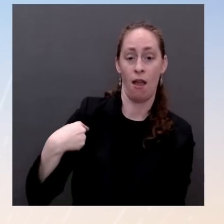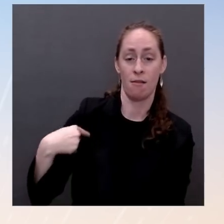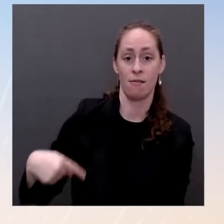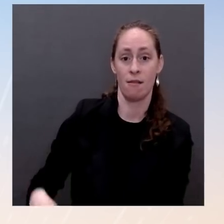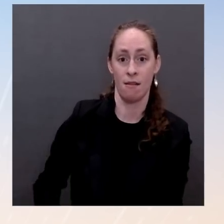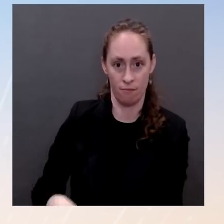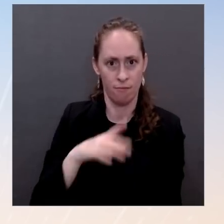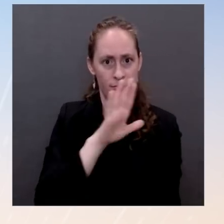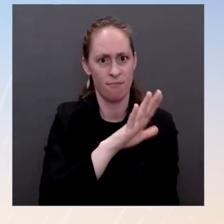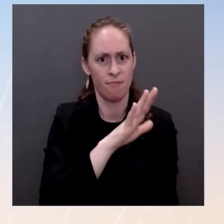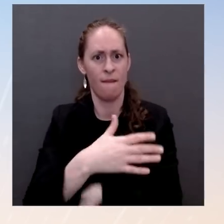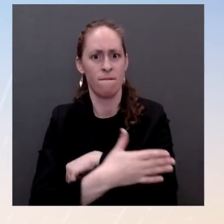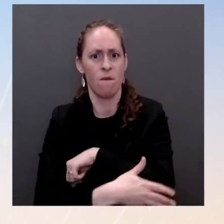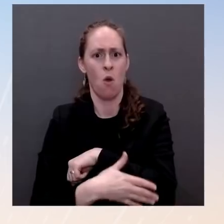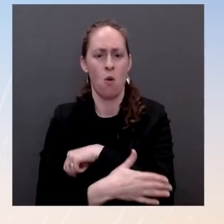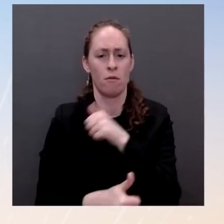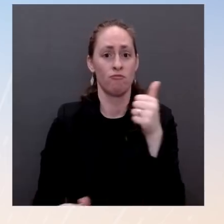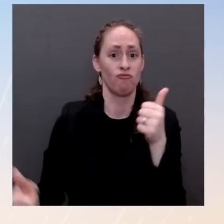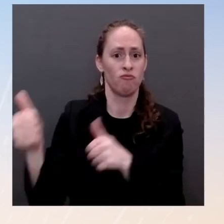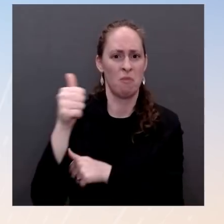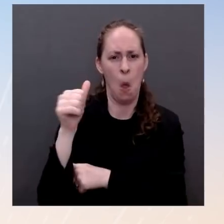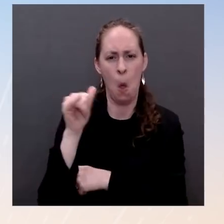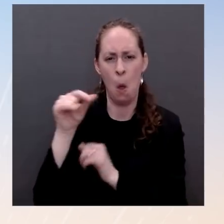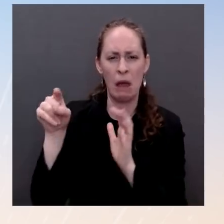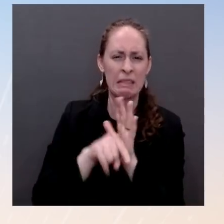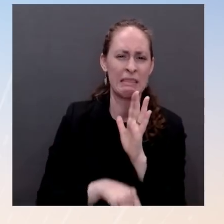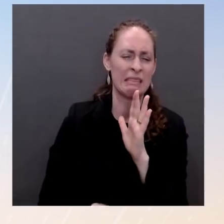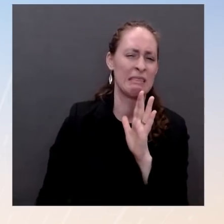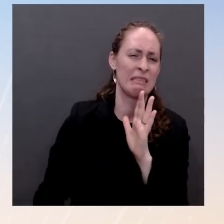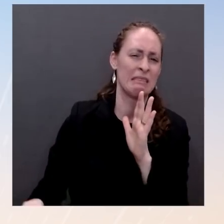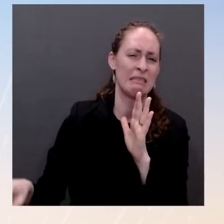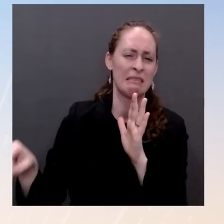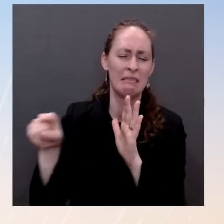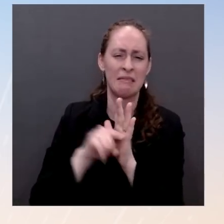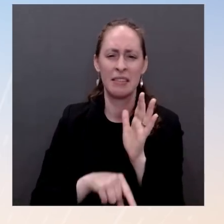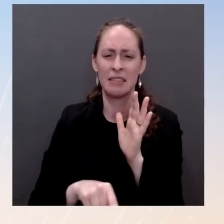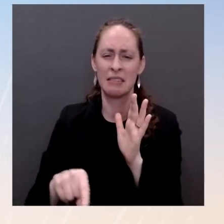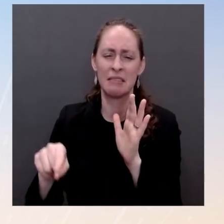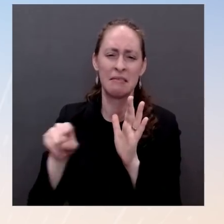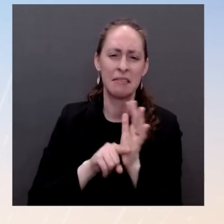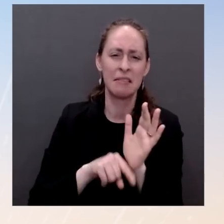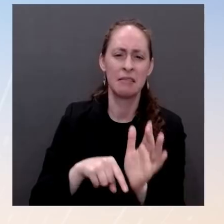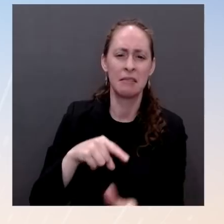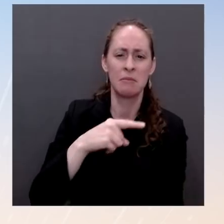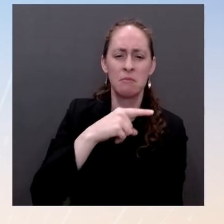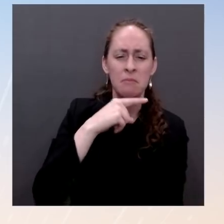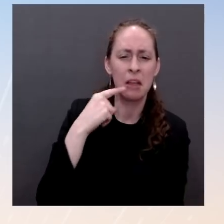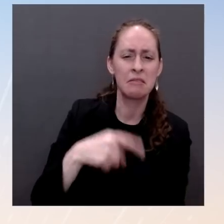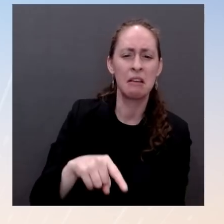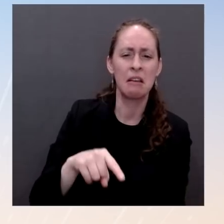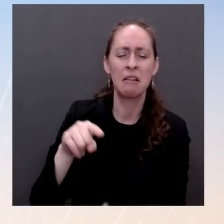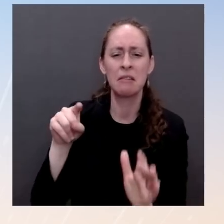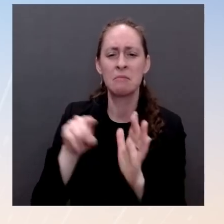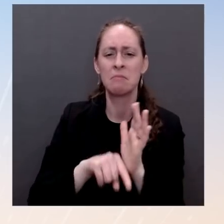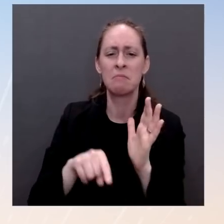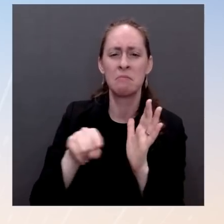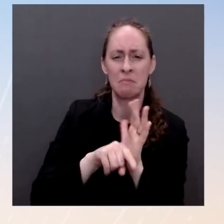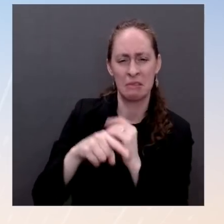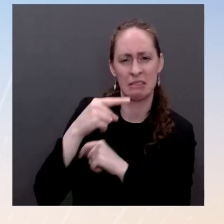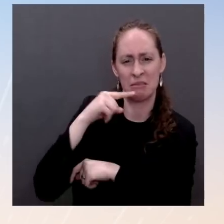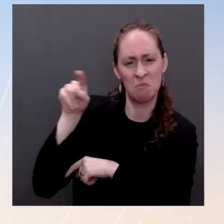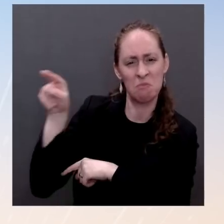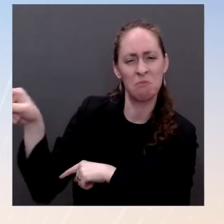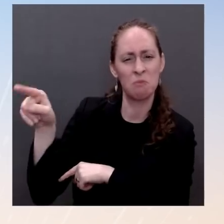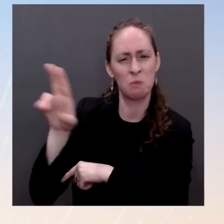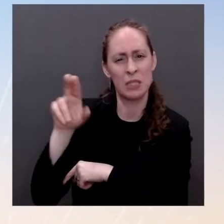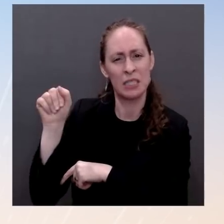calling it hyping up the possibility of warfare, saying the U.S. is clamoring for bloc confrontation. What does the White House make of this